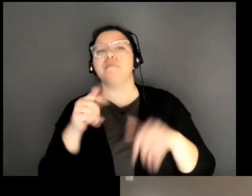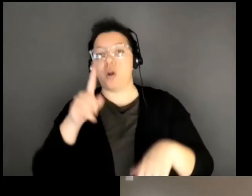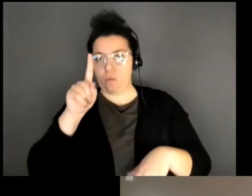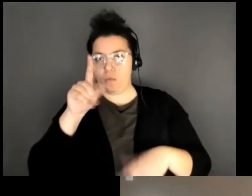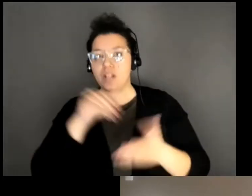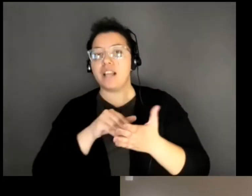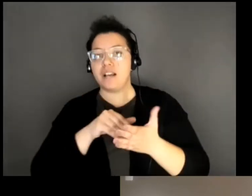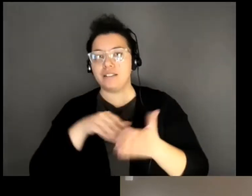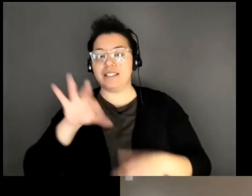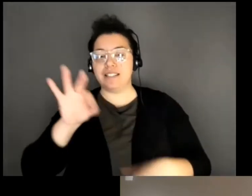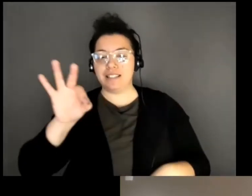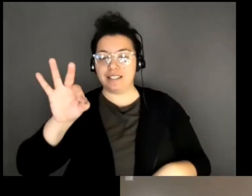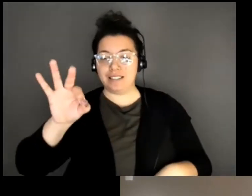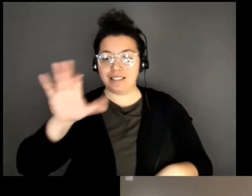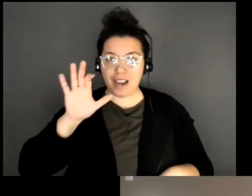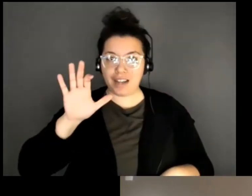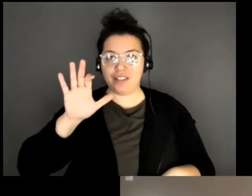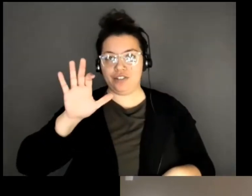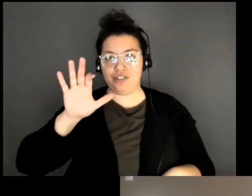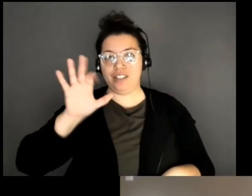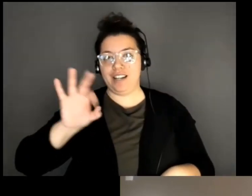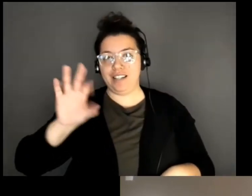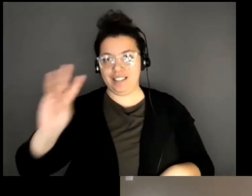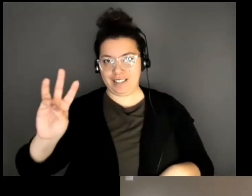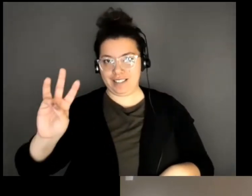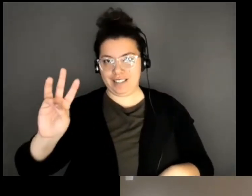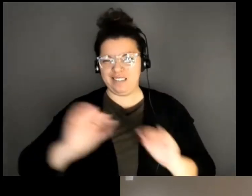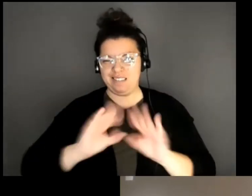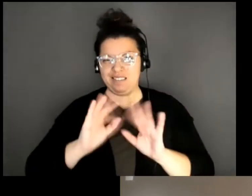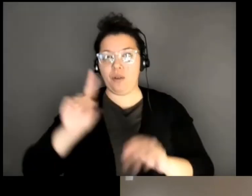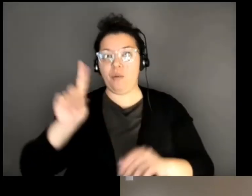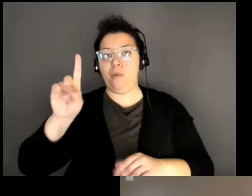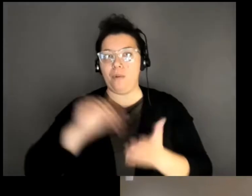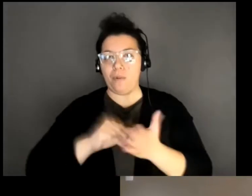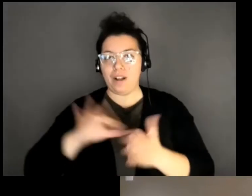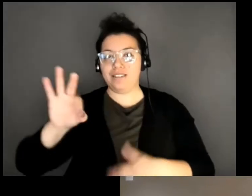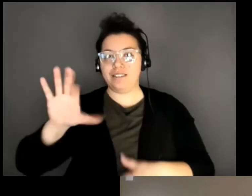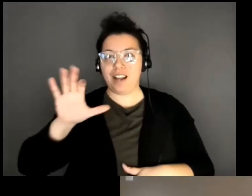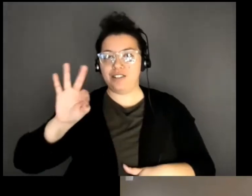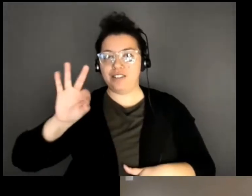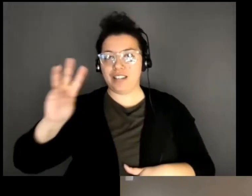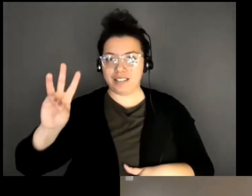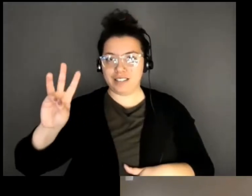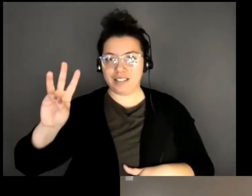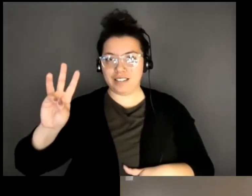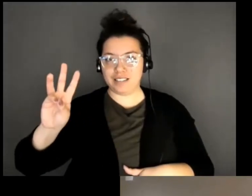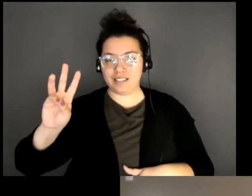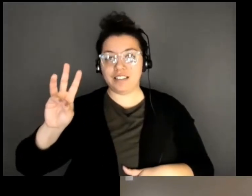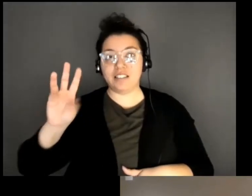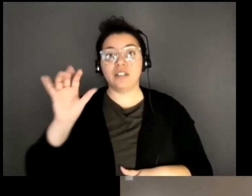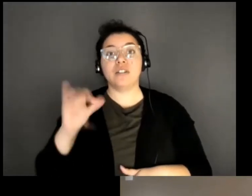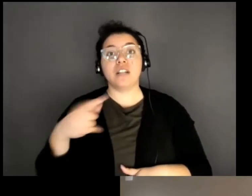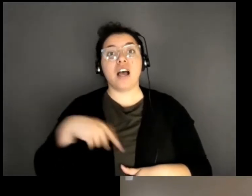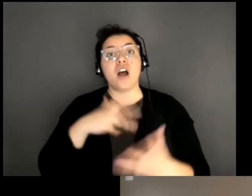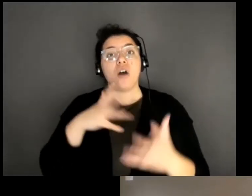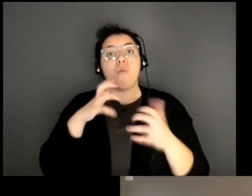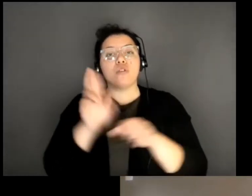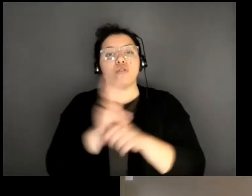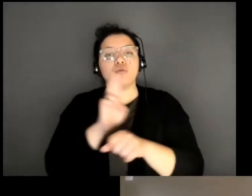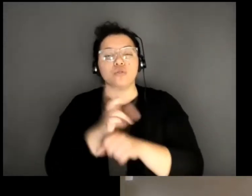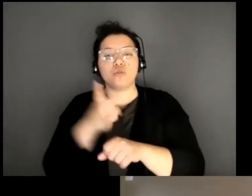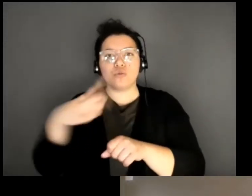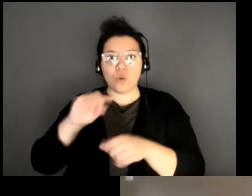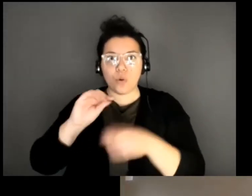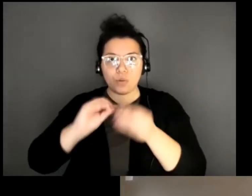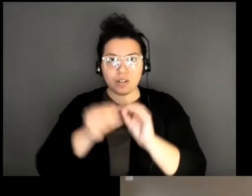1,996. Very good. We want to listen for numbers. We want to use our own numbers in our own life of the numbers we own, of how